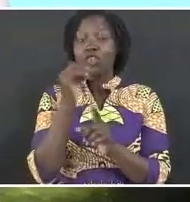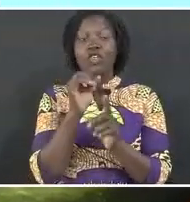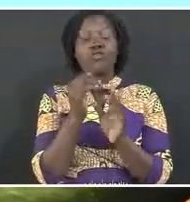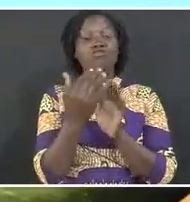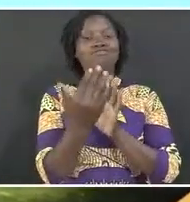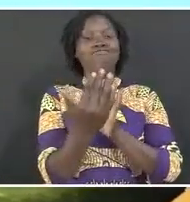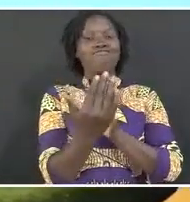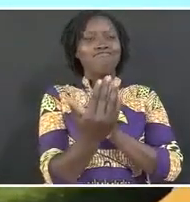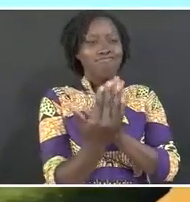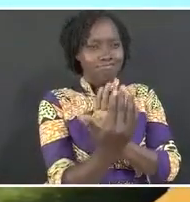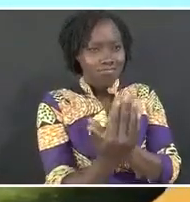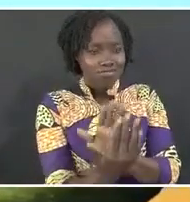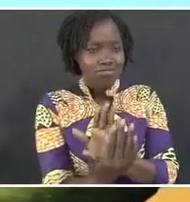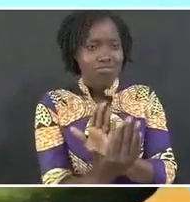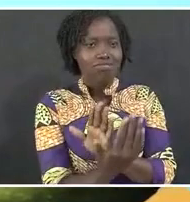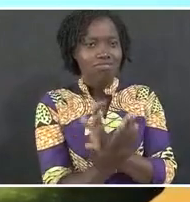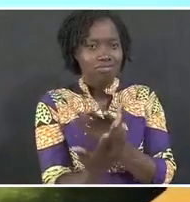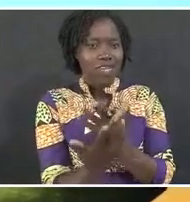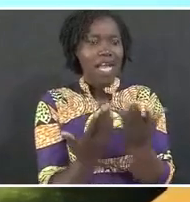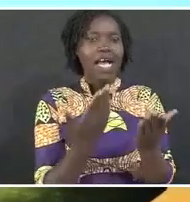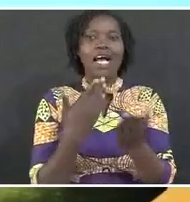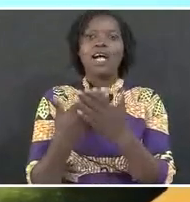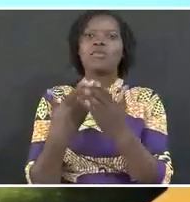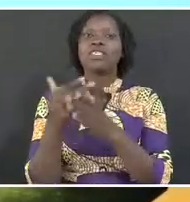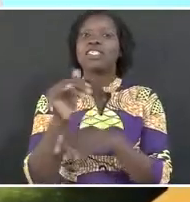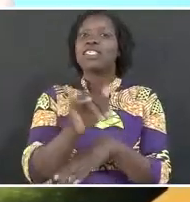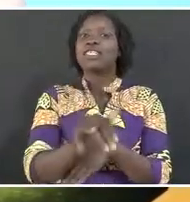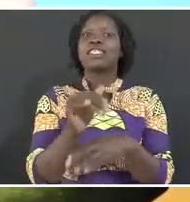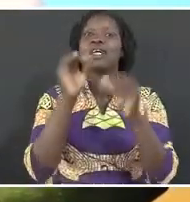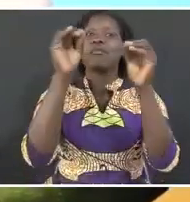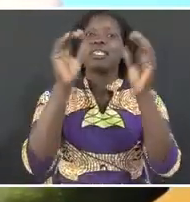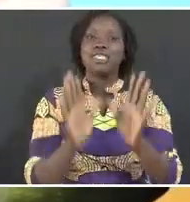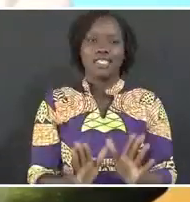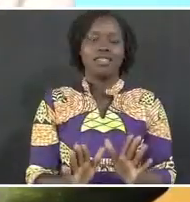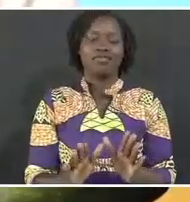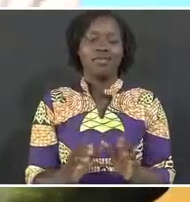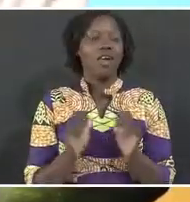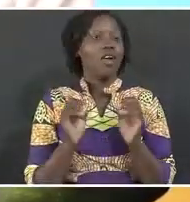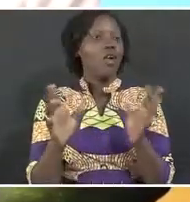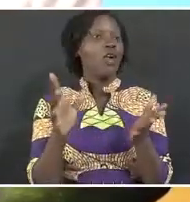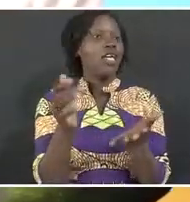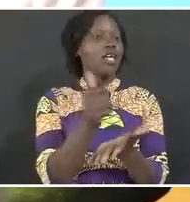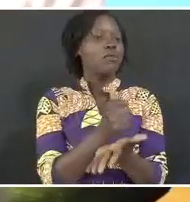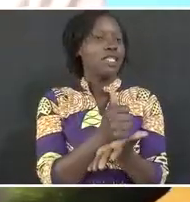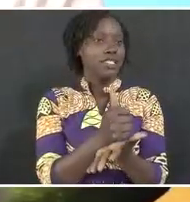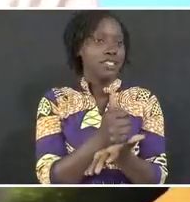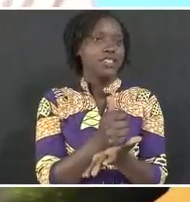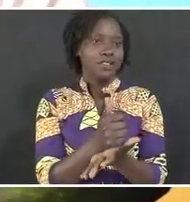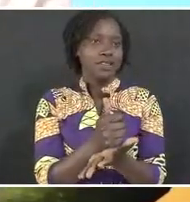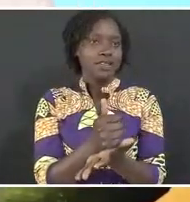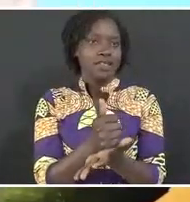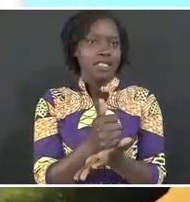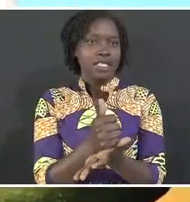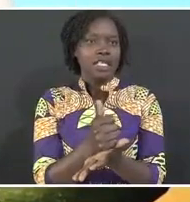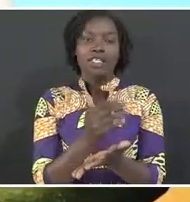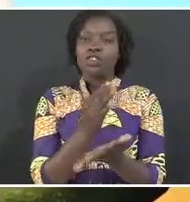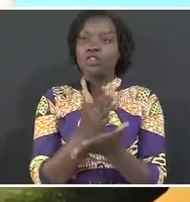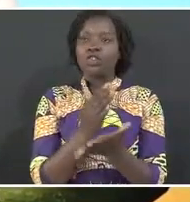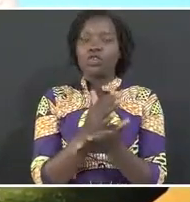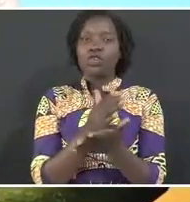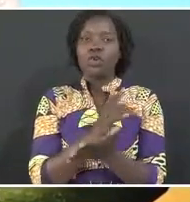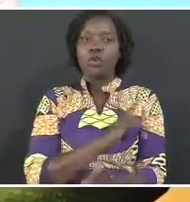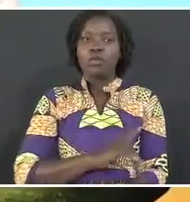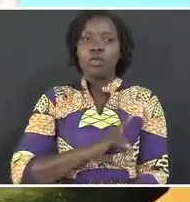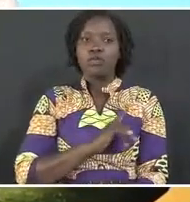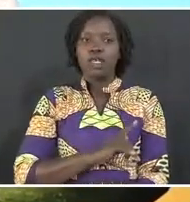coming close, appreciate that I'm a teacher. Amen? It's indeed a